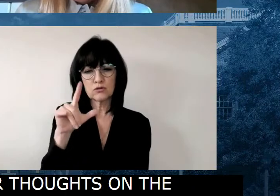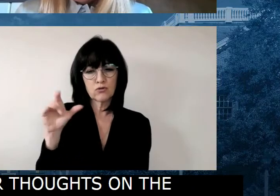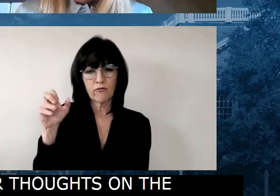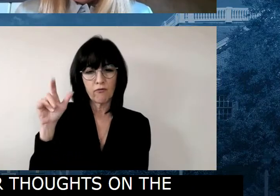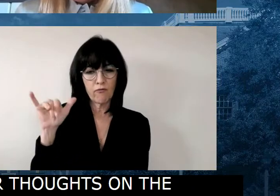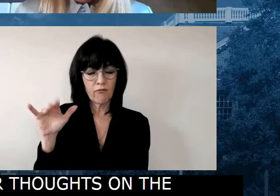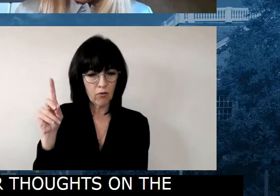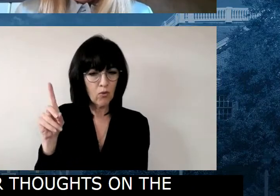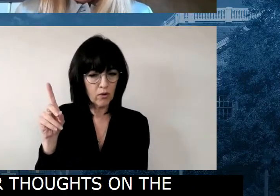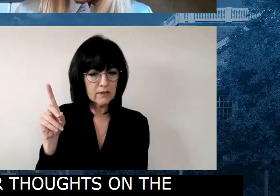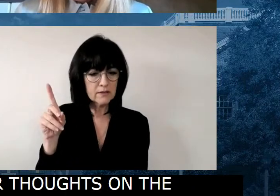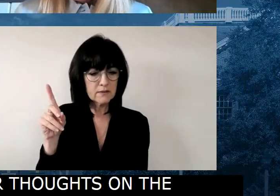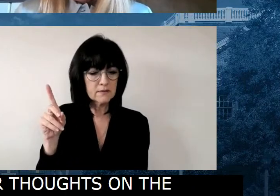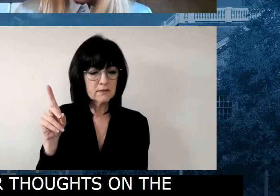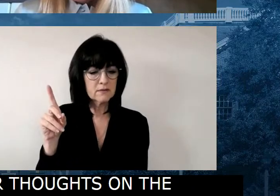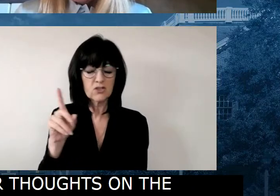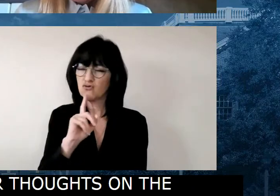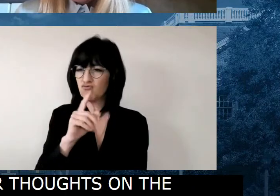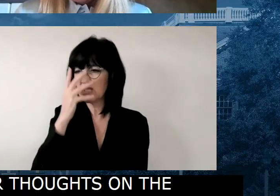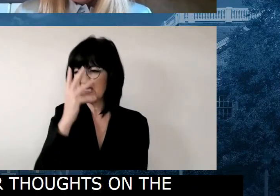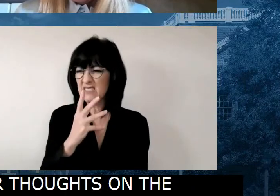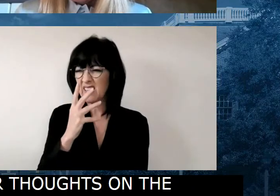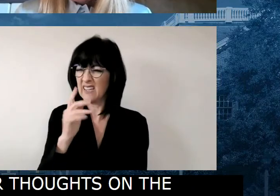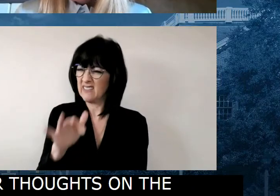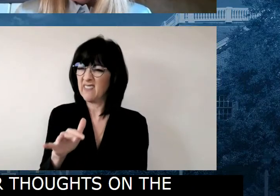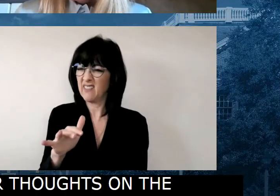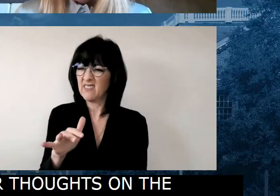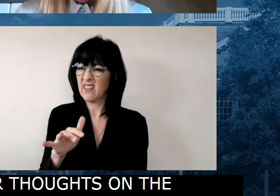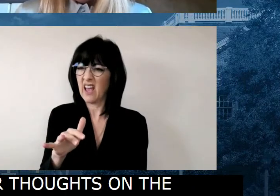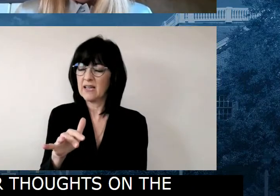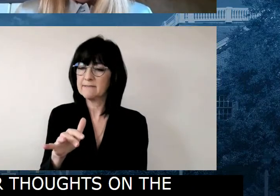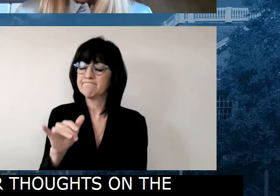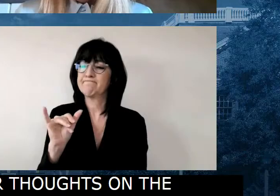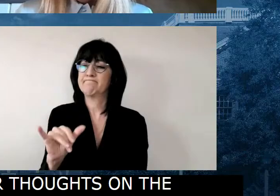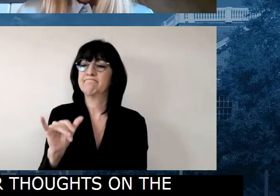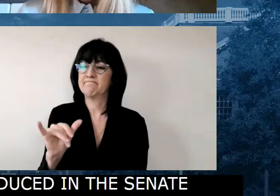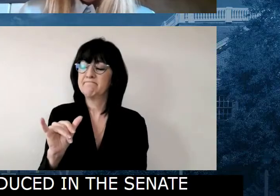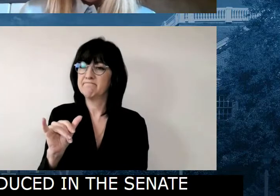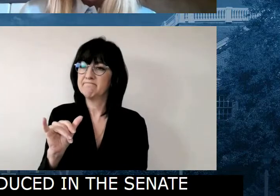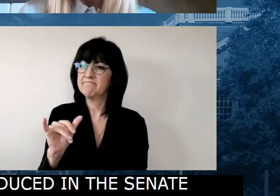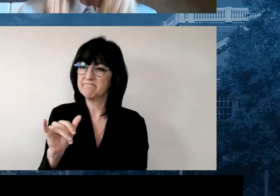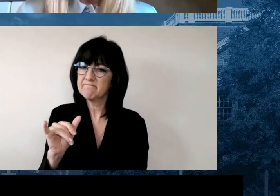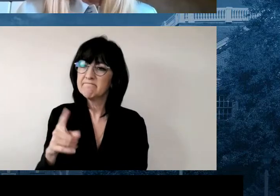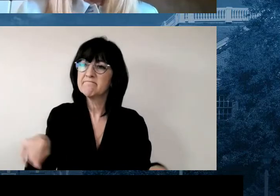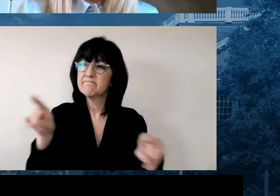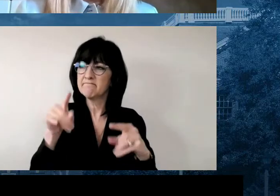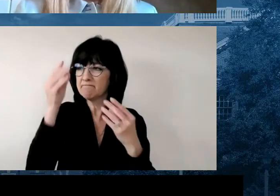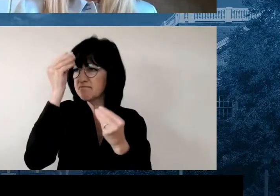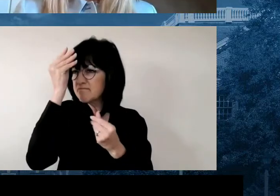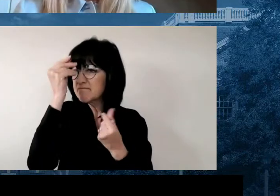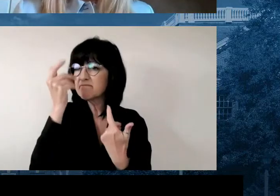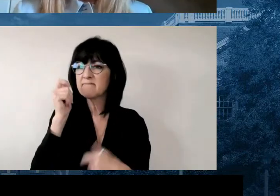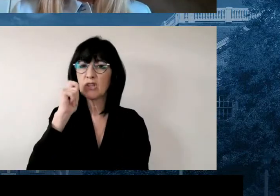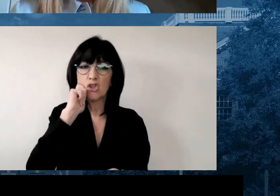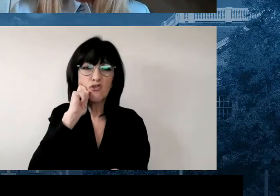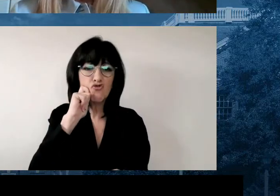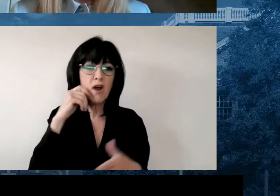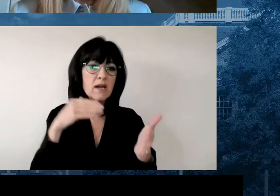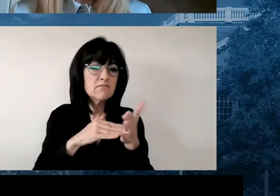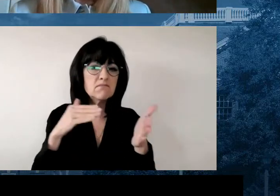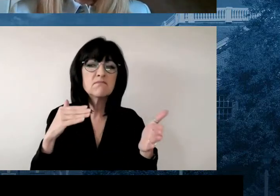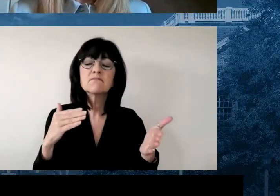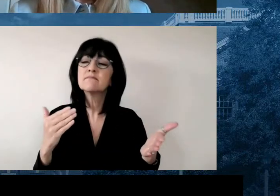the history of race in our country. It's been a challenging year with COVID-19. It's been a challenging year